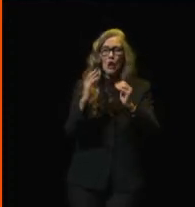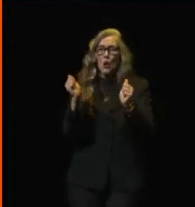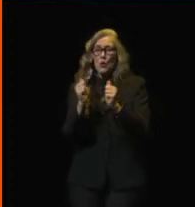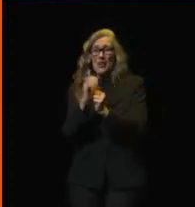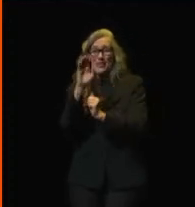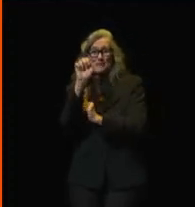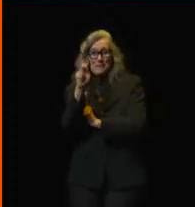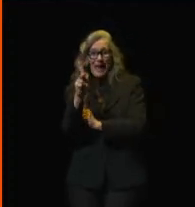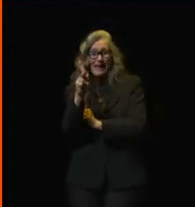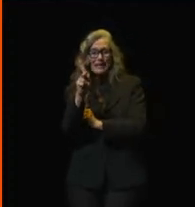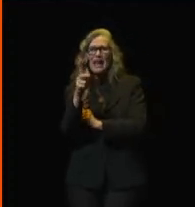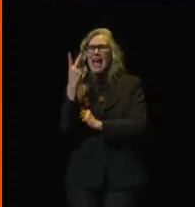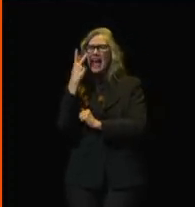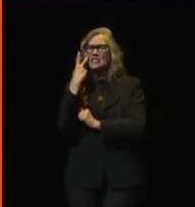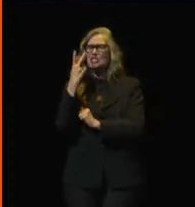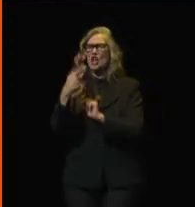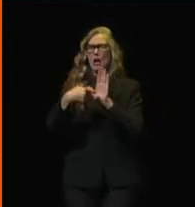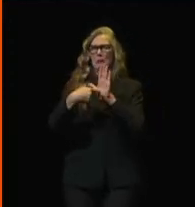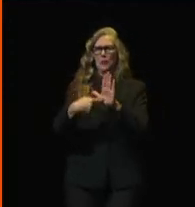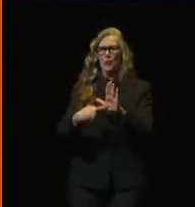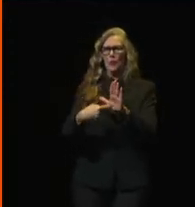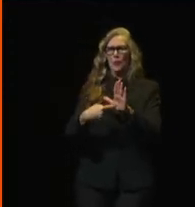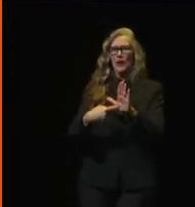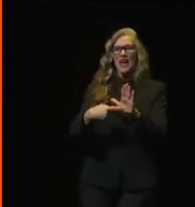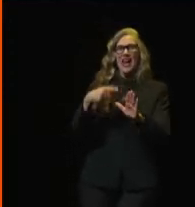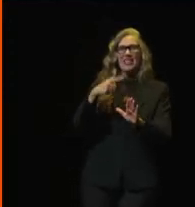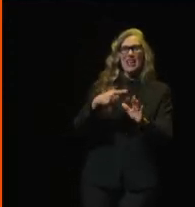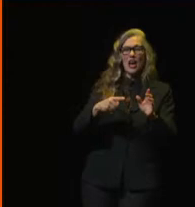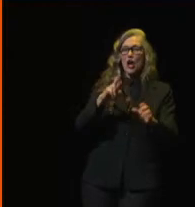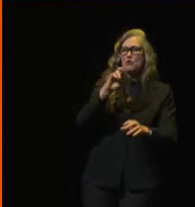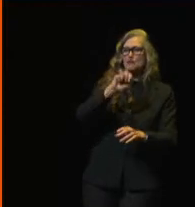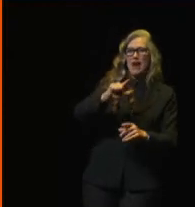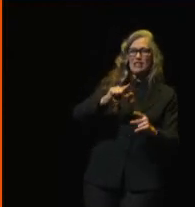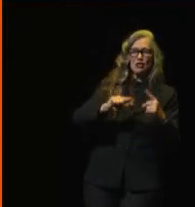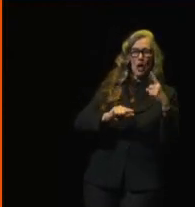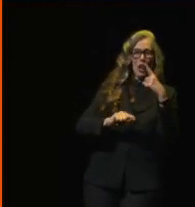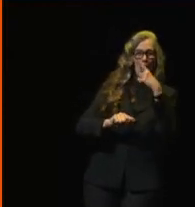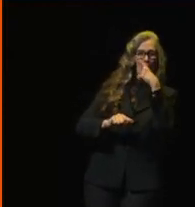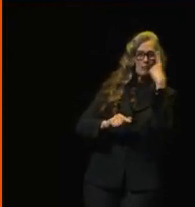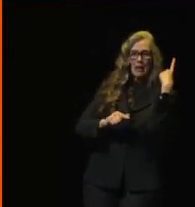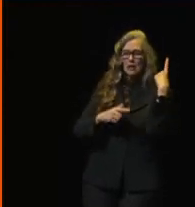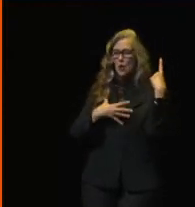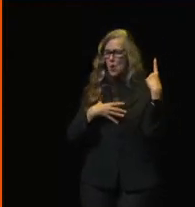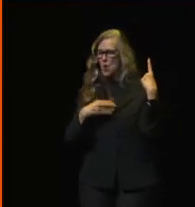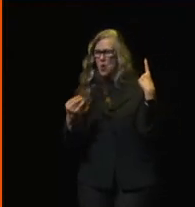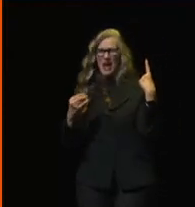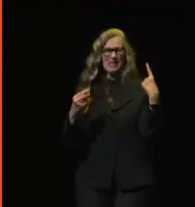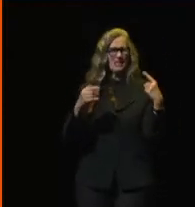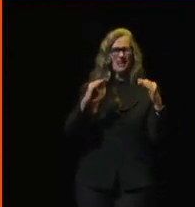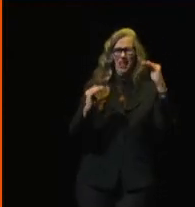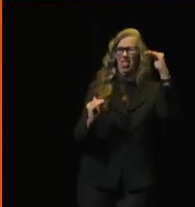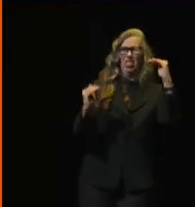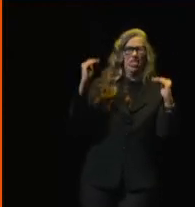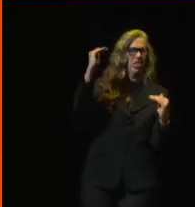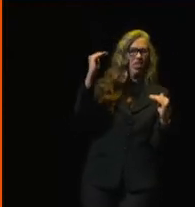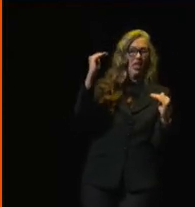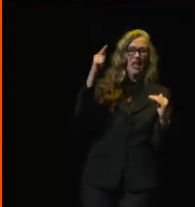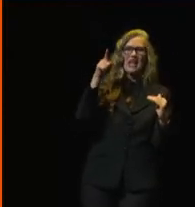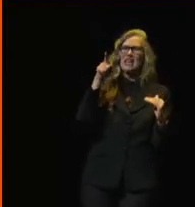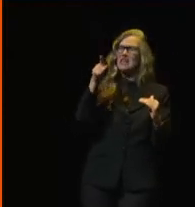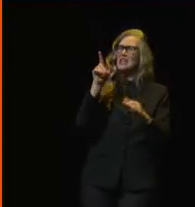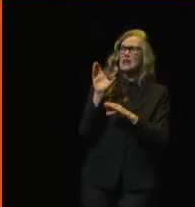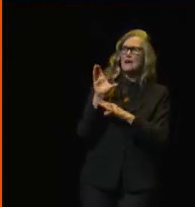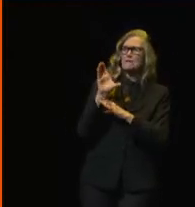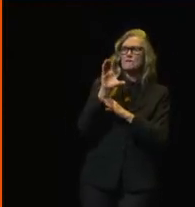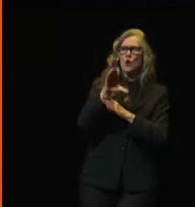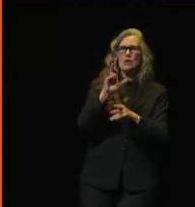the racial injustice of the Fed's policies. Ady forced the Fed's leaders, Yellen,